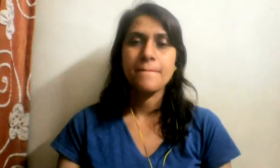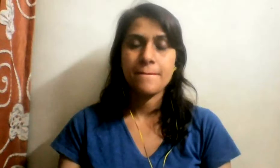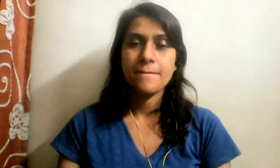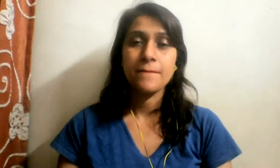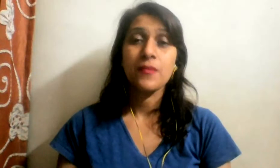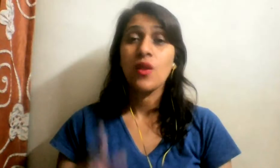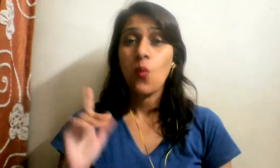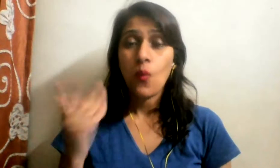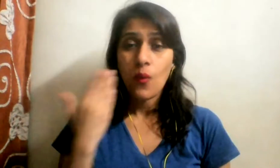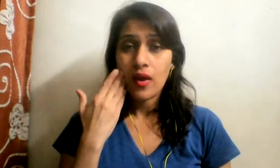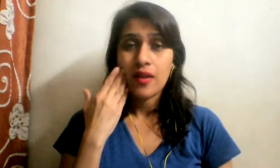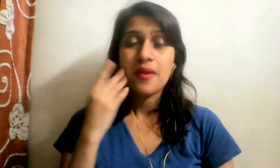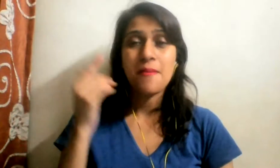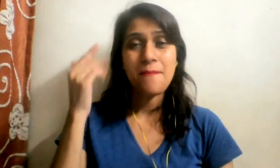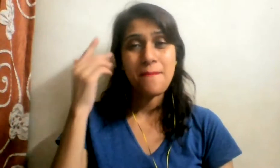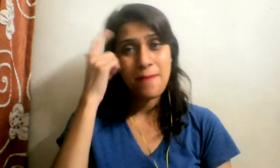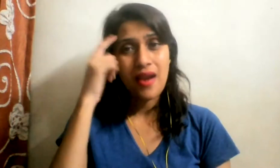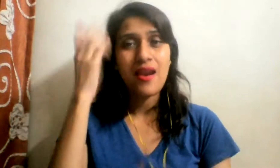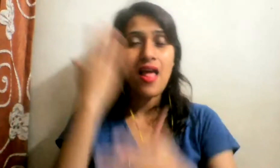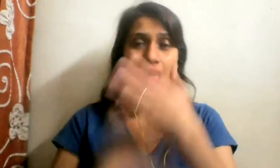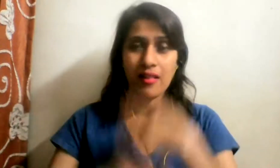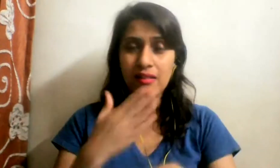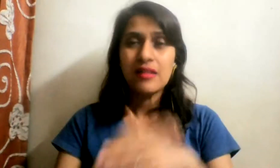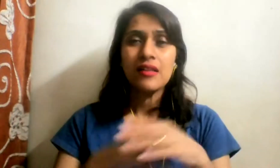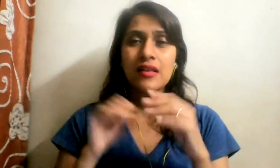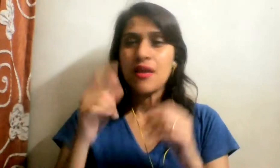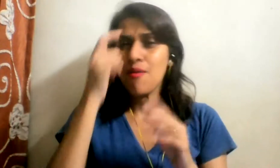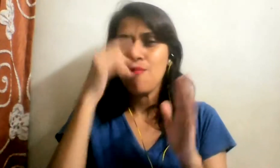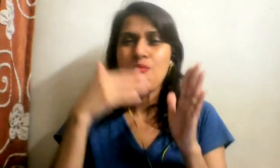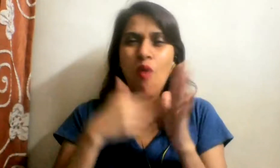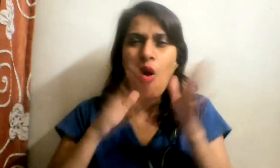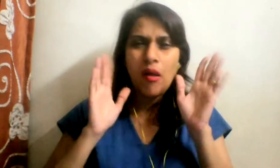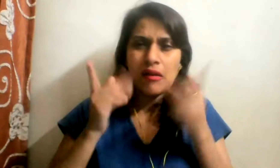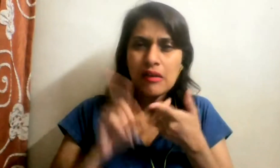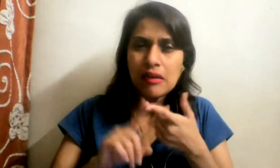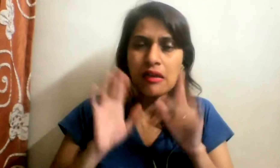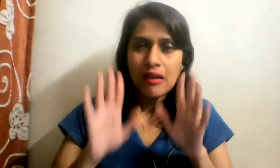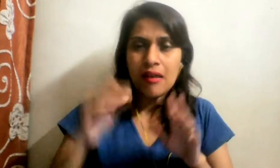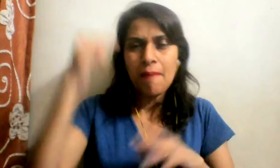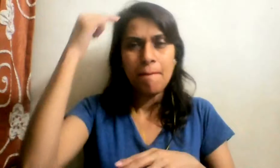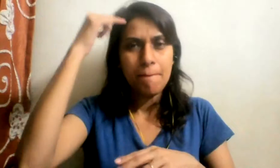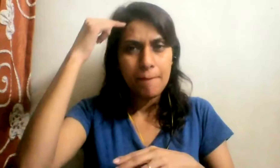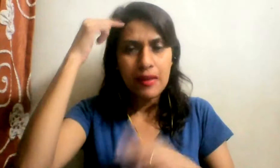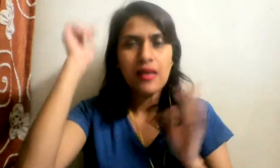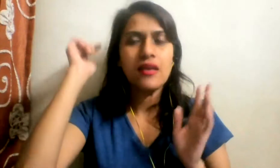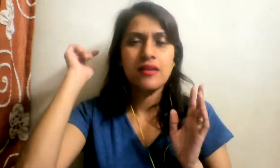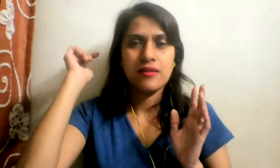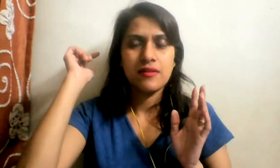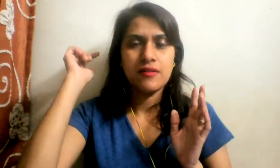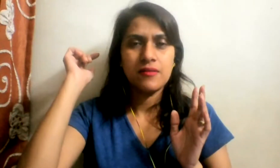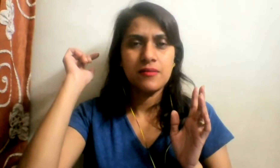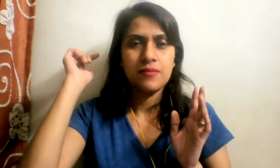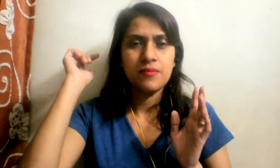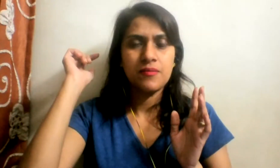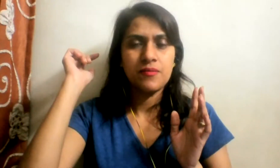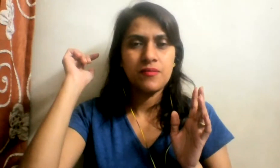issue, mental illness is a kind of a chemical issue that happens in the brain. So